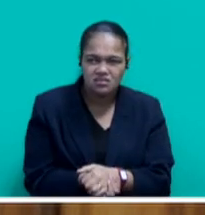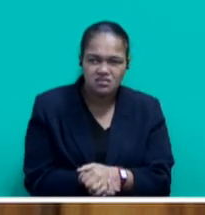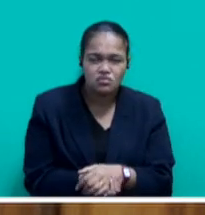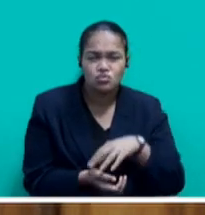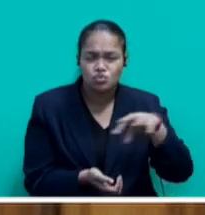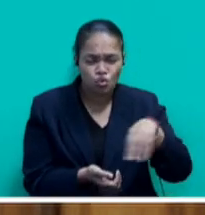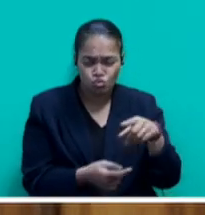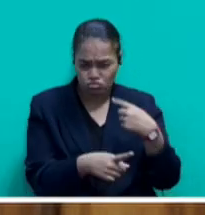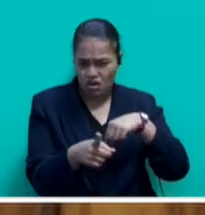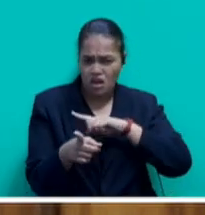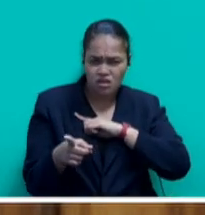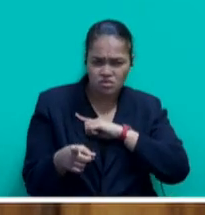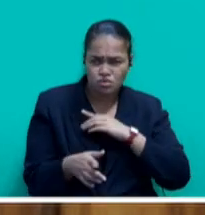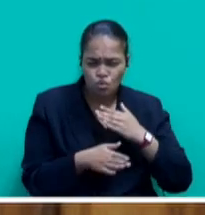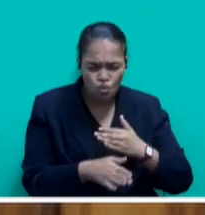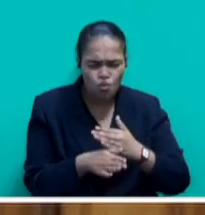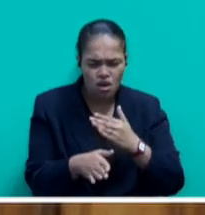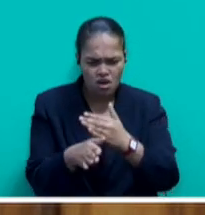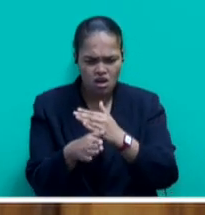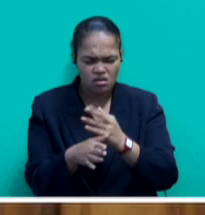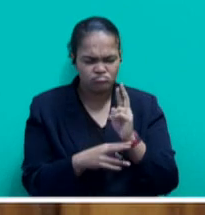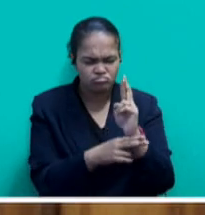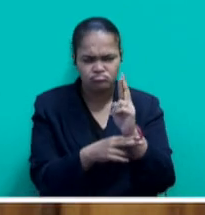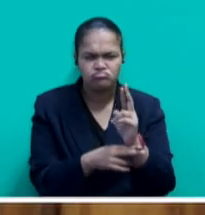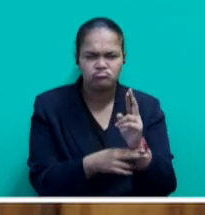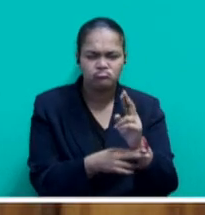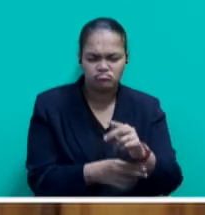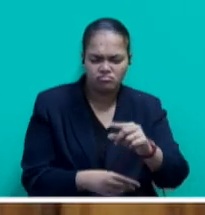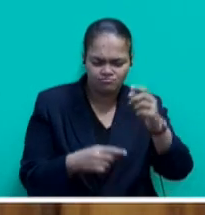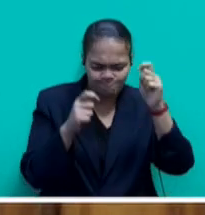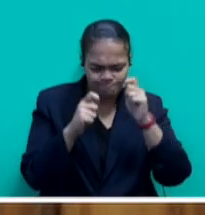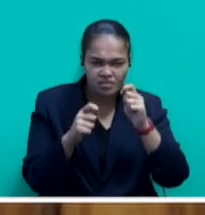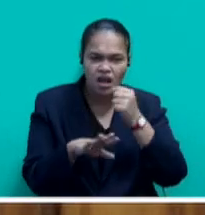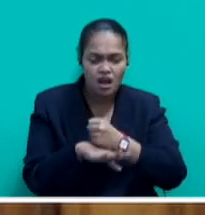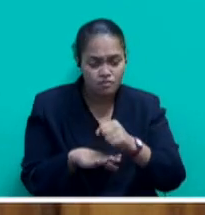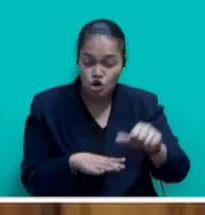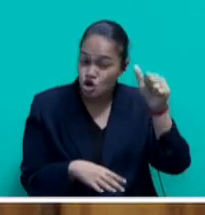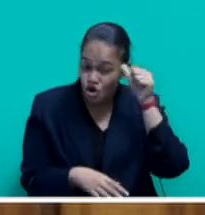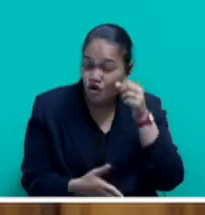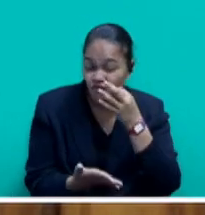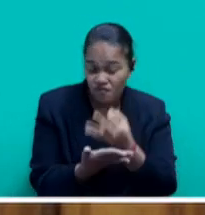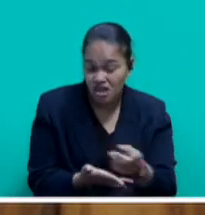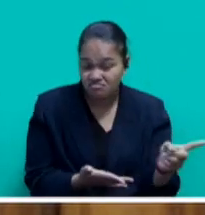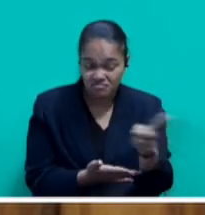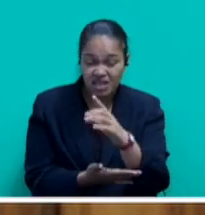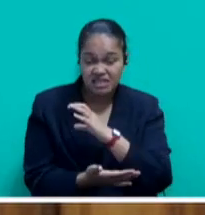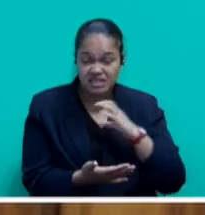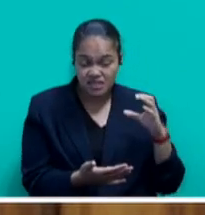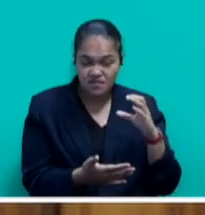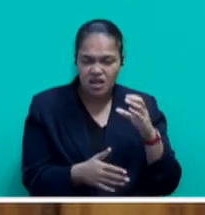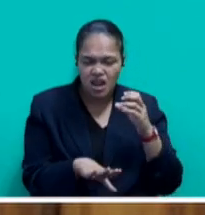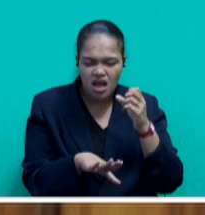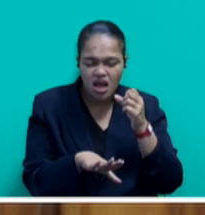Those of us who worked through the ranks of the government know for a fact how civil servants were manipulated by the previous